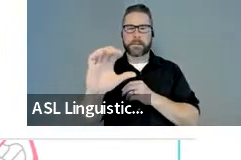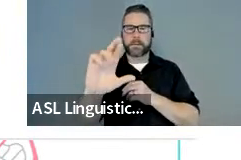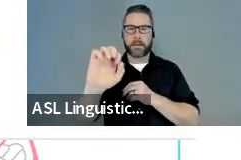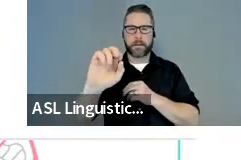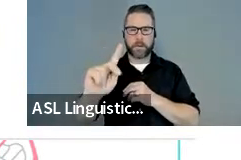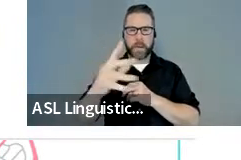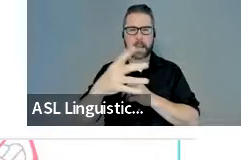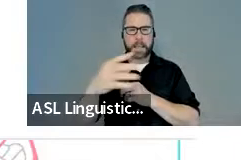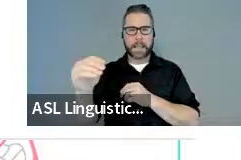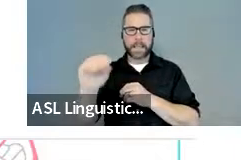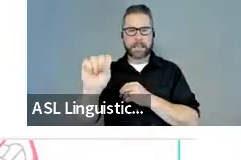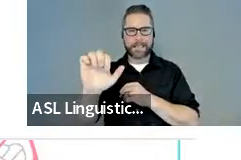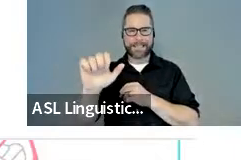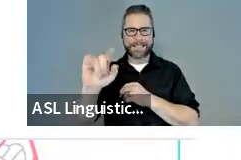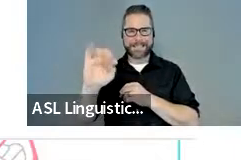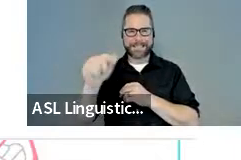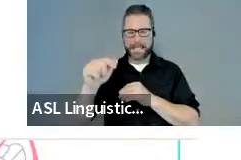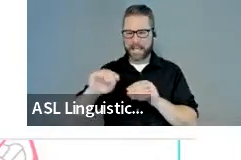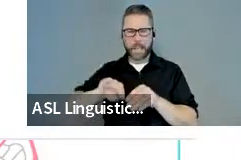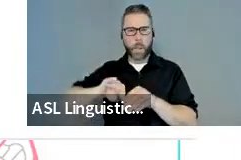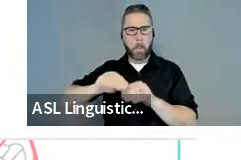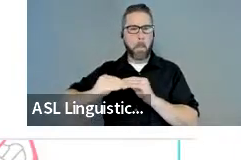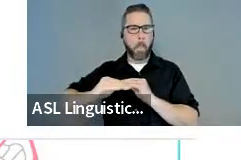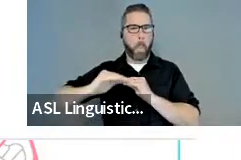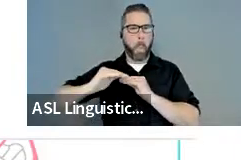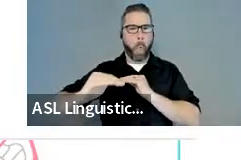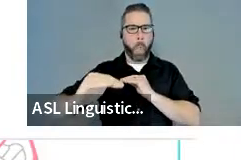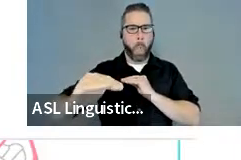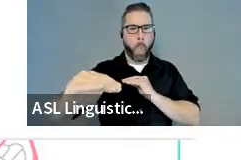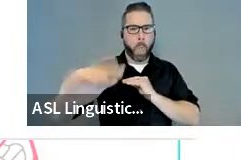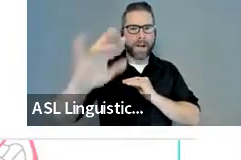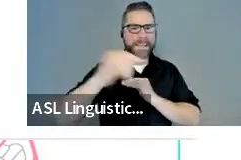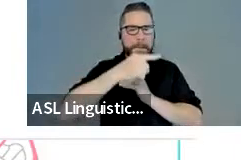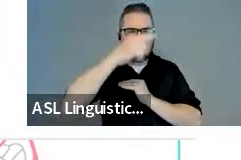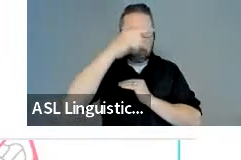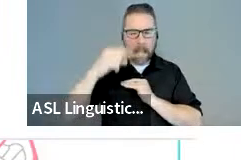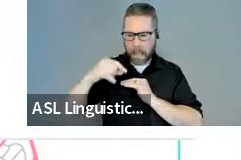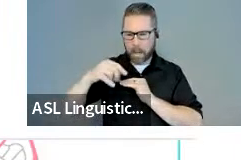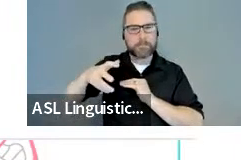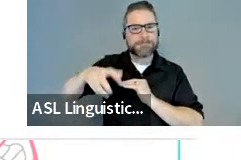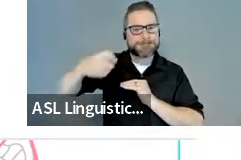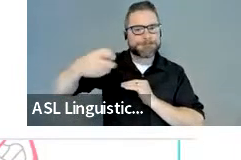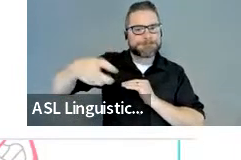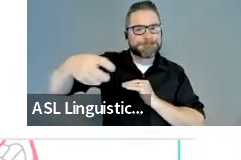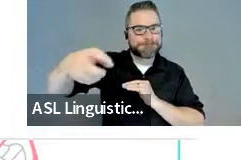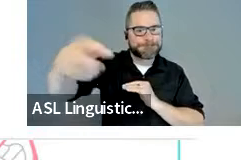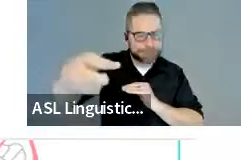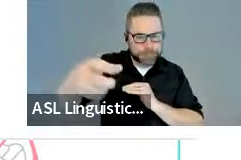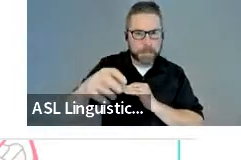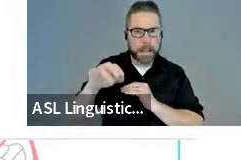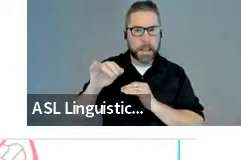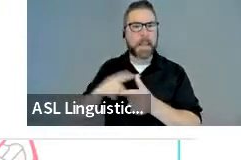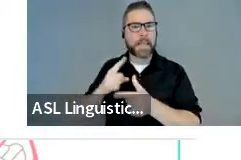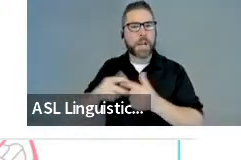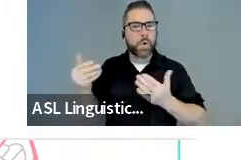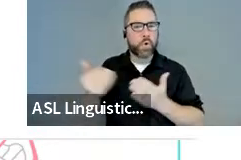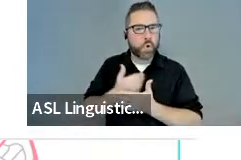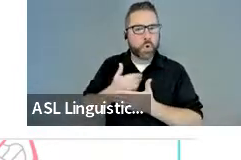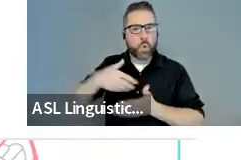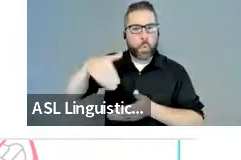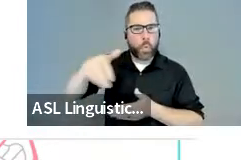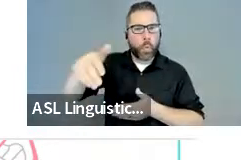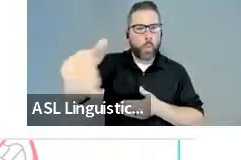creating the lane itself. And then these are sort of the different, as you can see, sort of 3 different locations on here, and they each